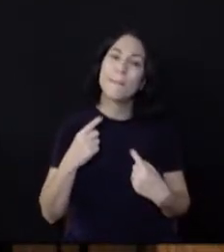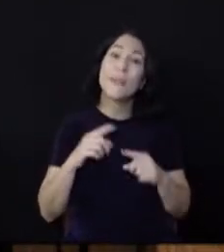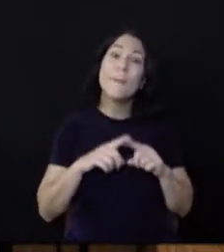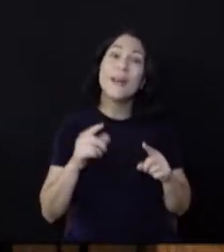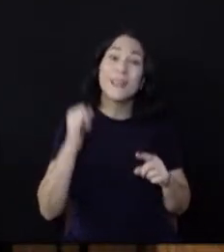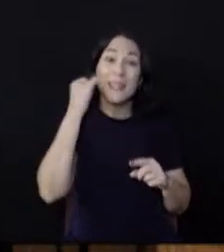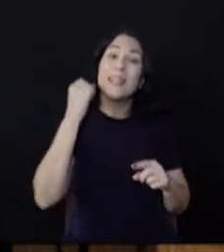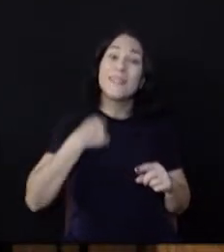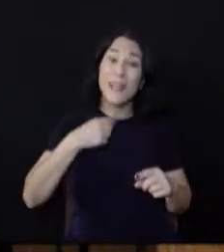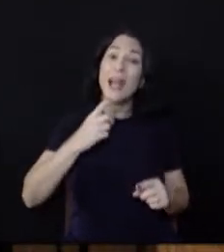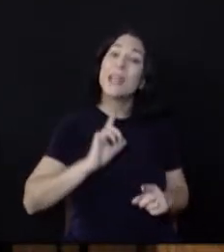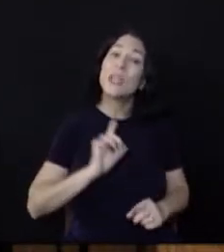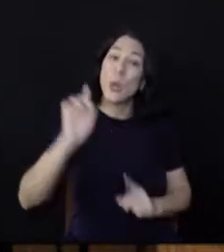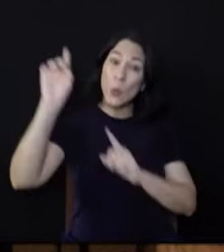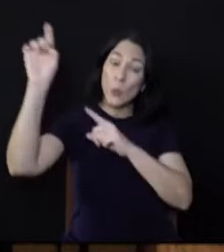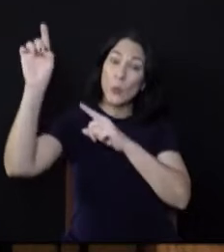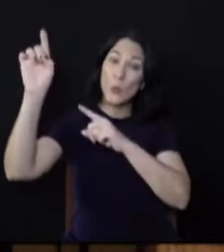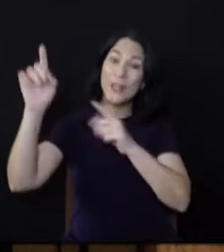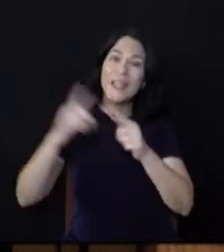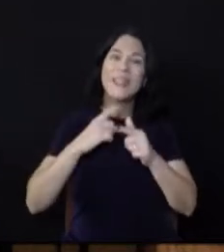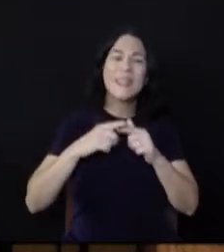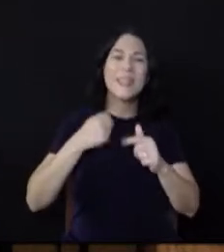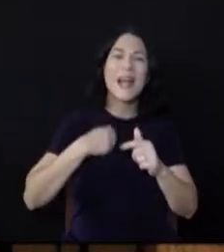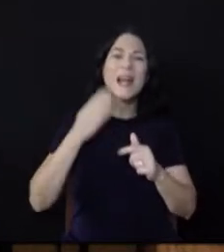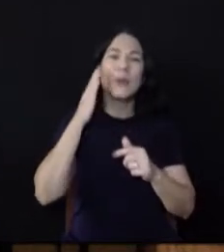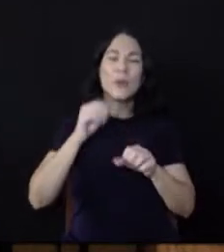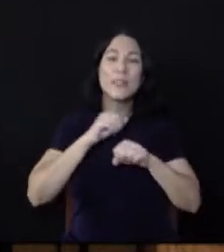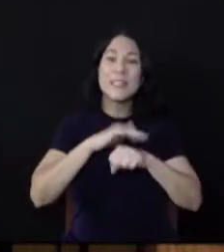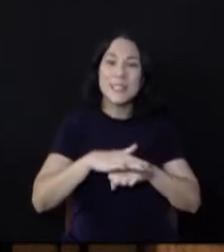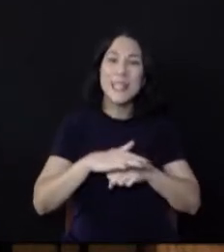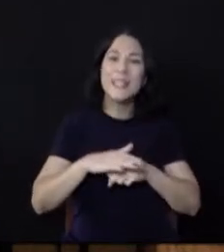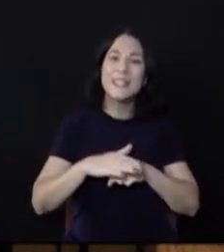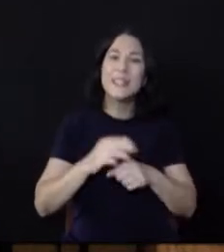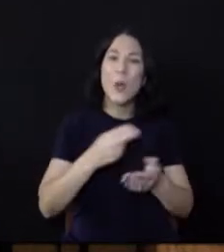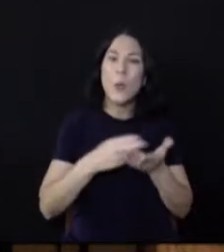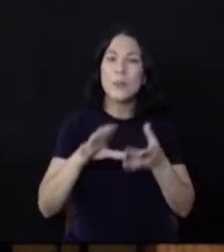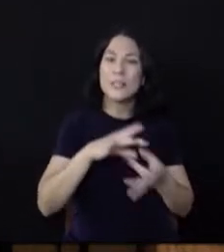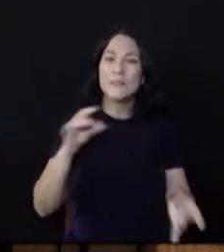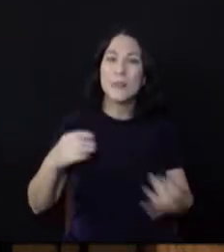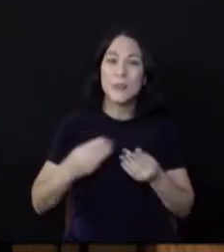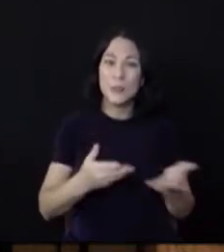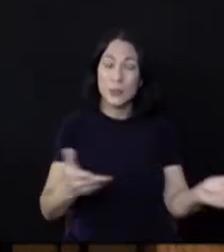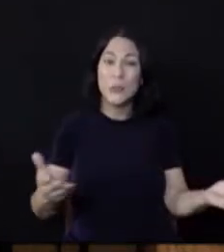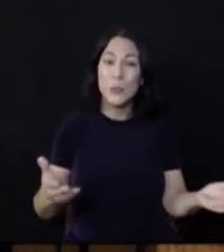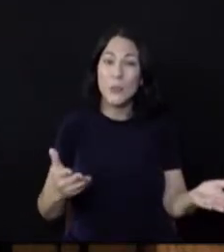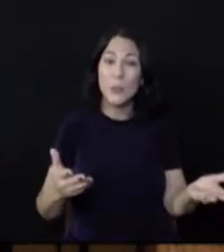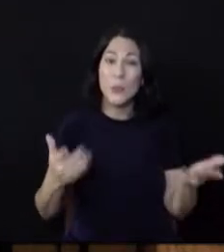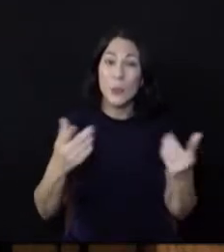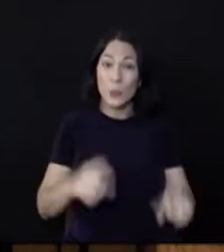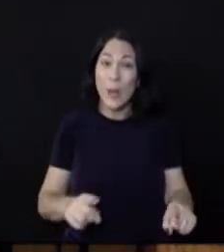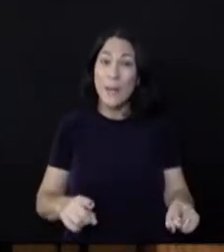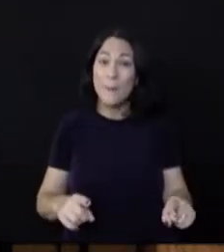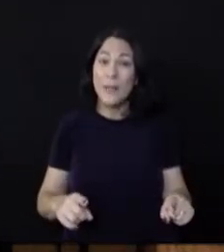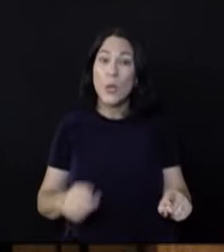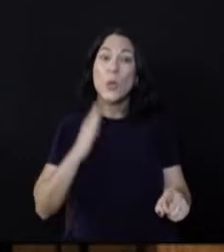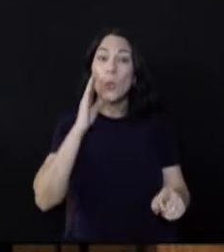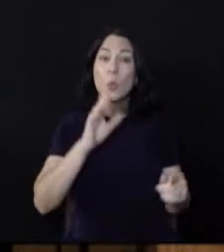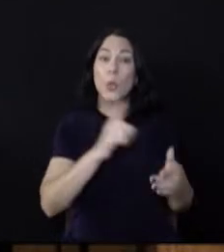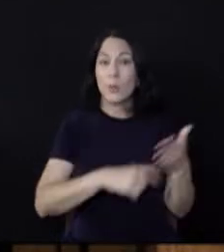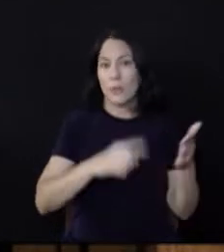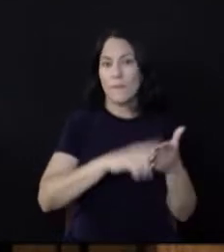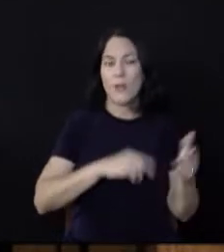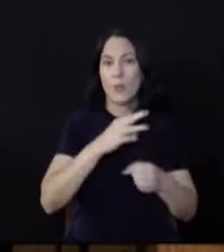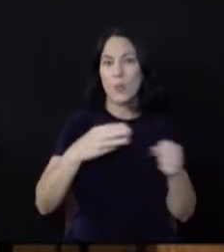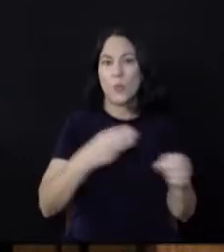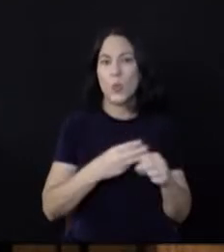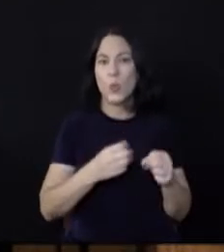do go away, then I will send him to you. And when he comes, he will convict the world of its